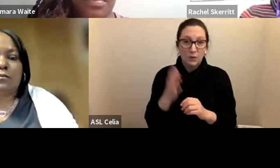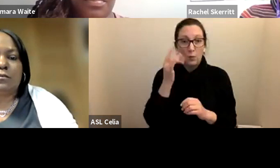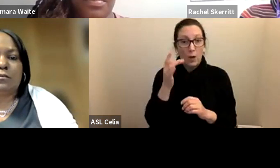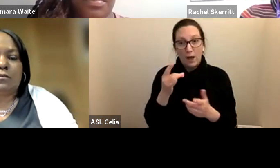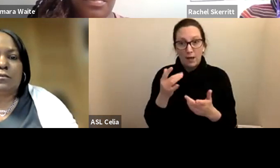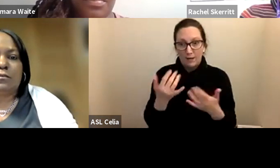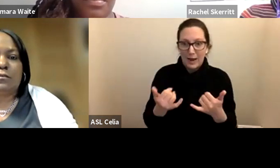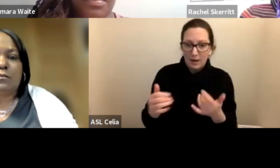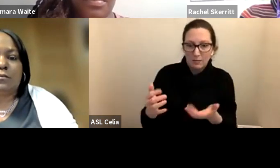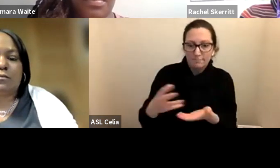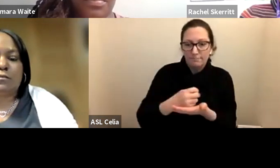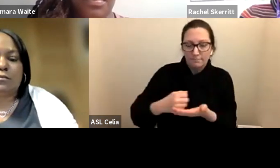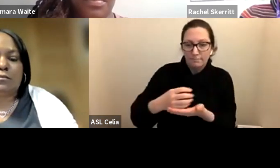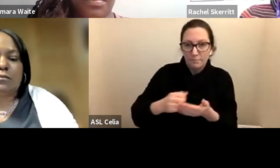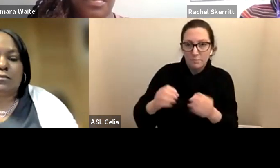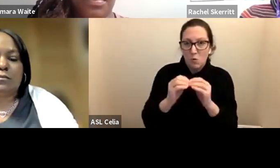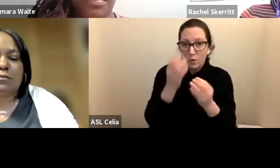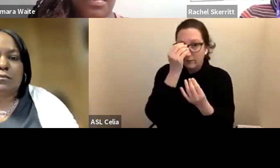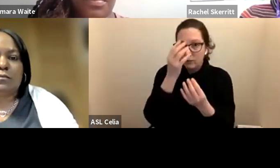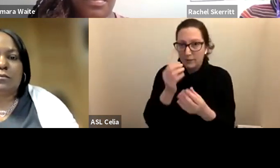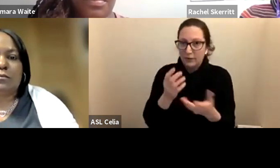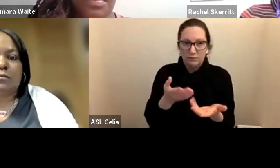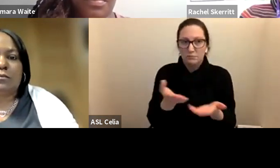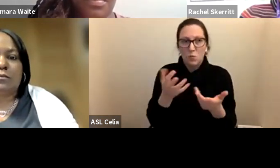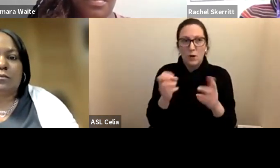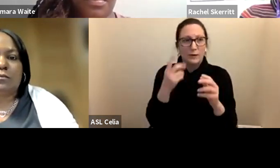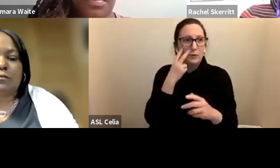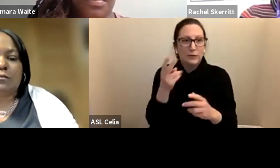received? So the floor is open.